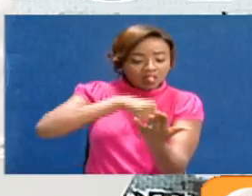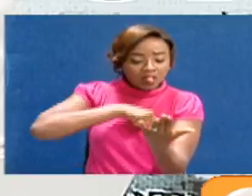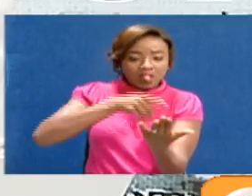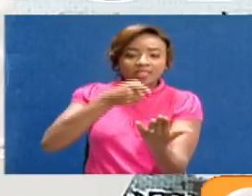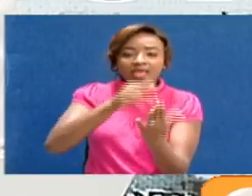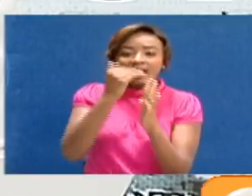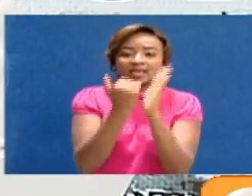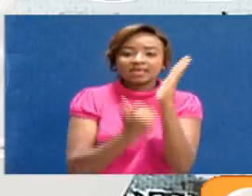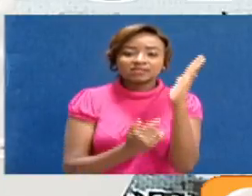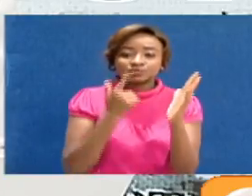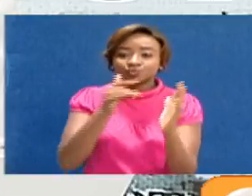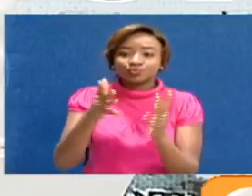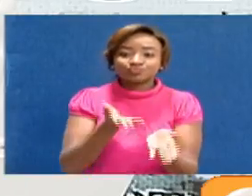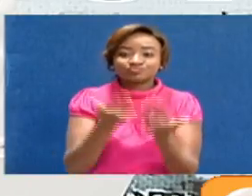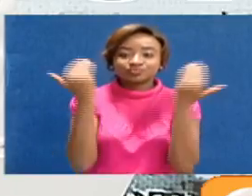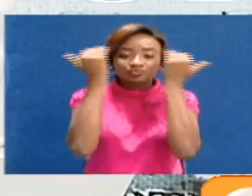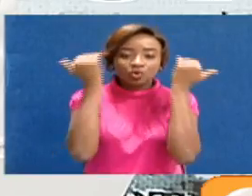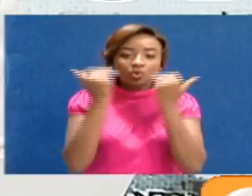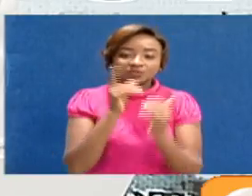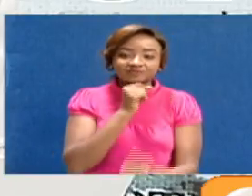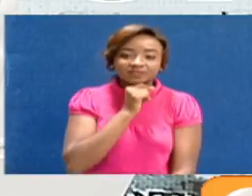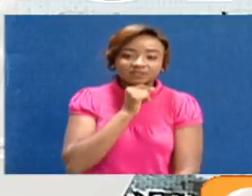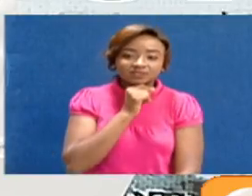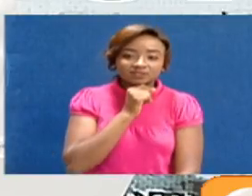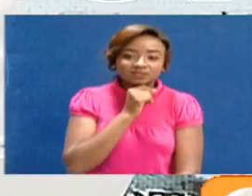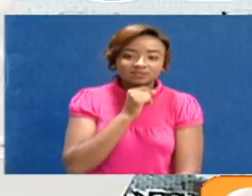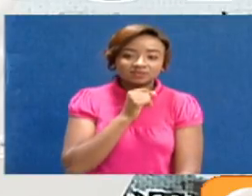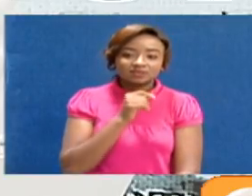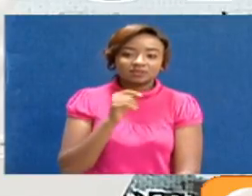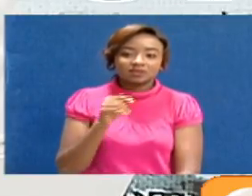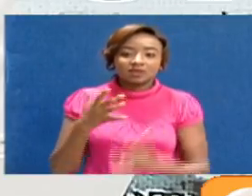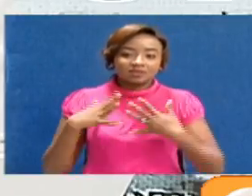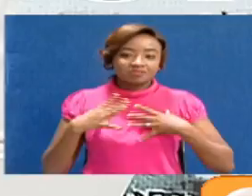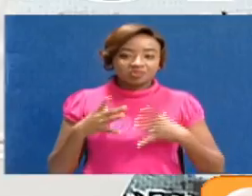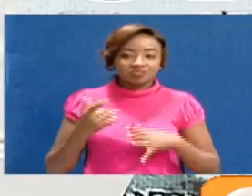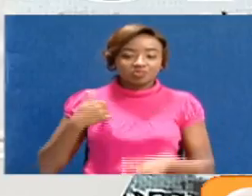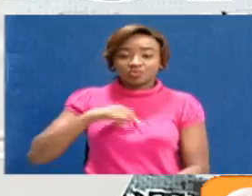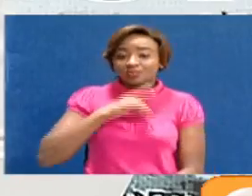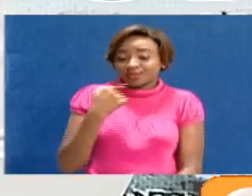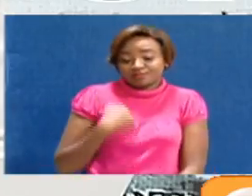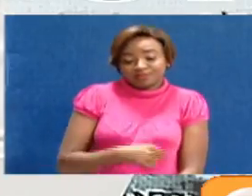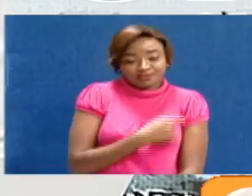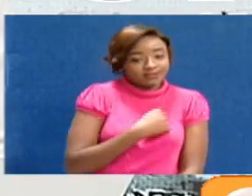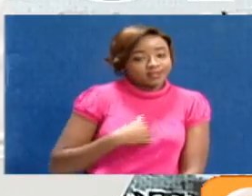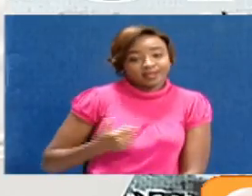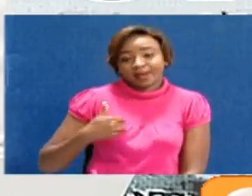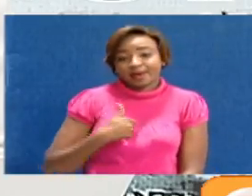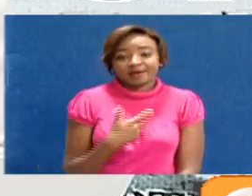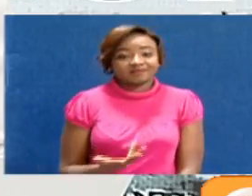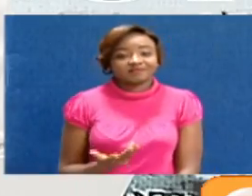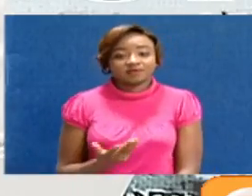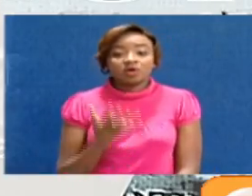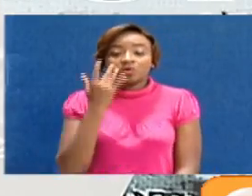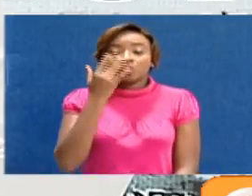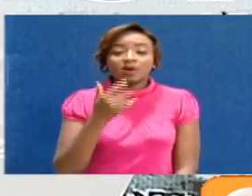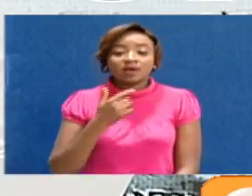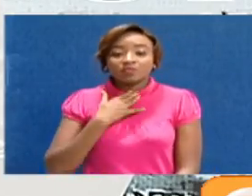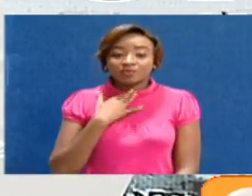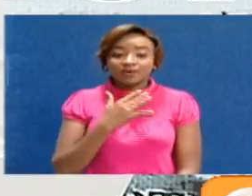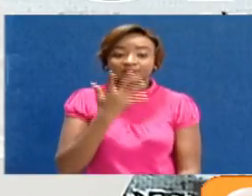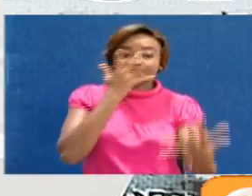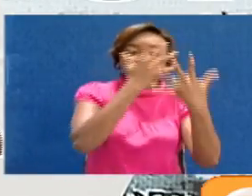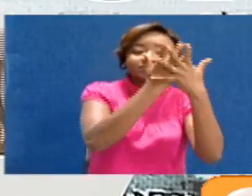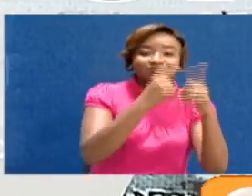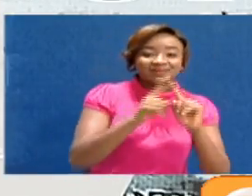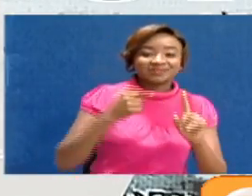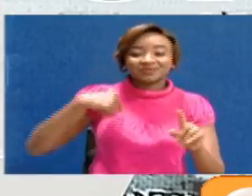been charged? All right. Brian Okech says, as citizens, we are also at fault when it comes to fighting corruption. We want prosecution,